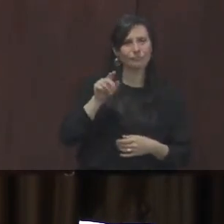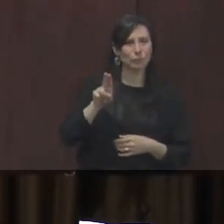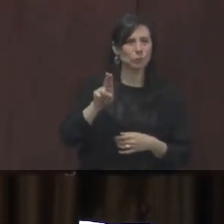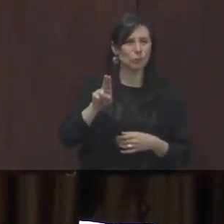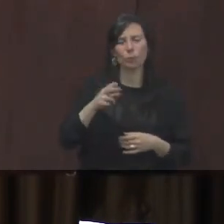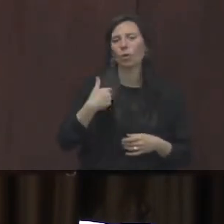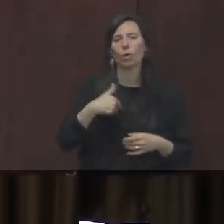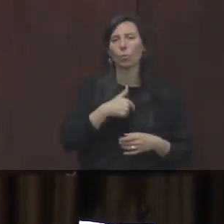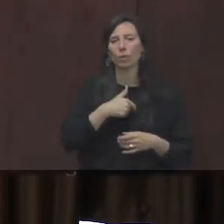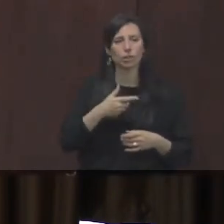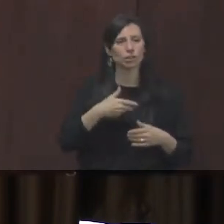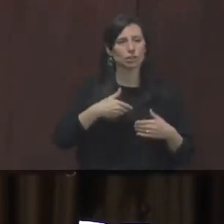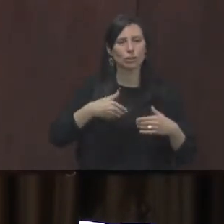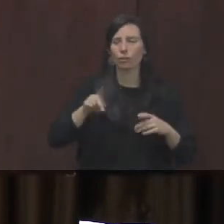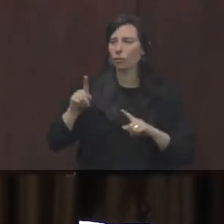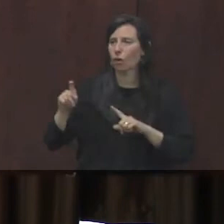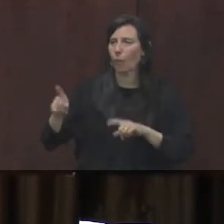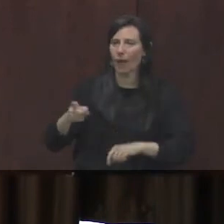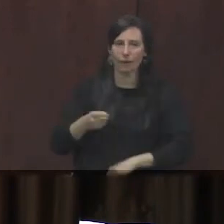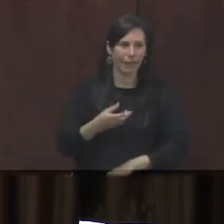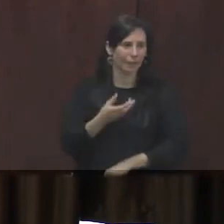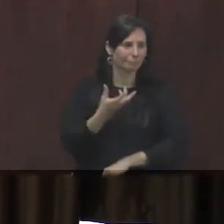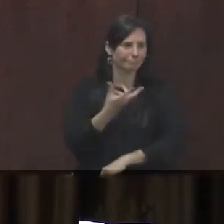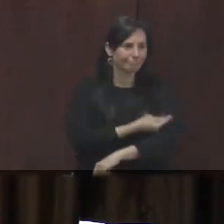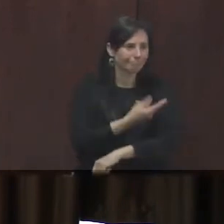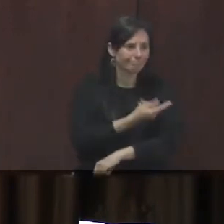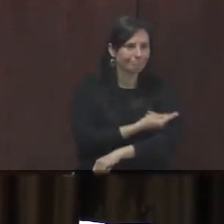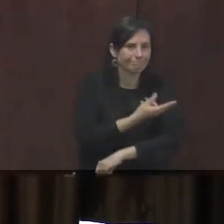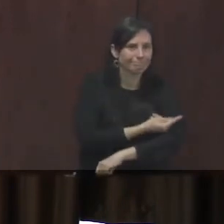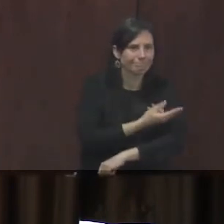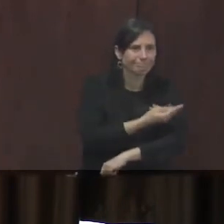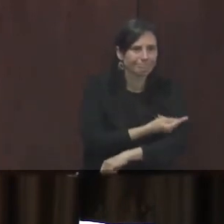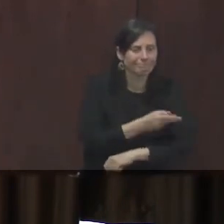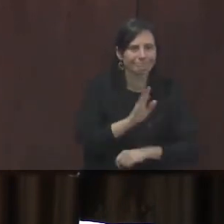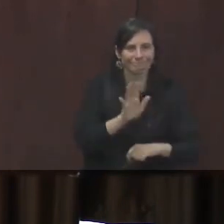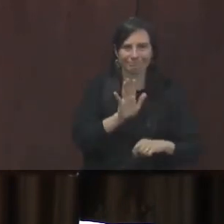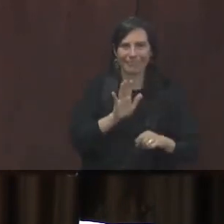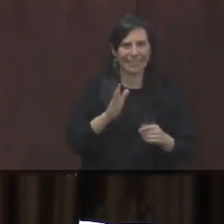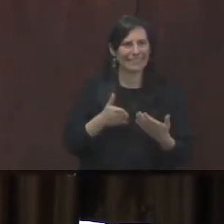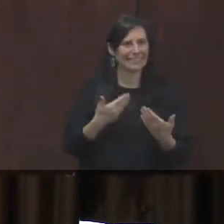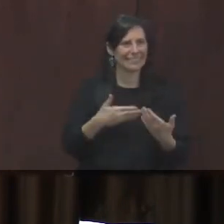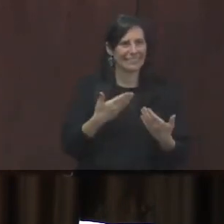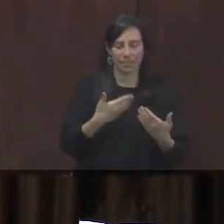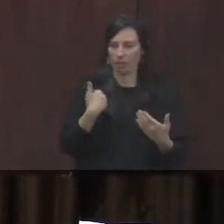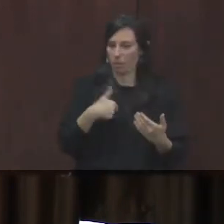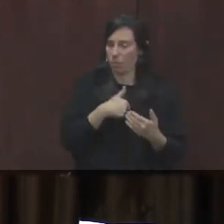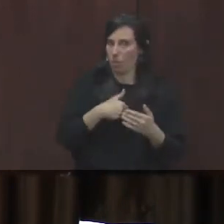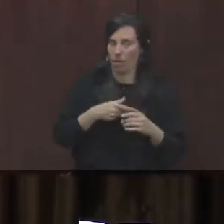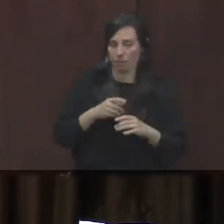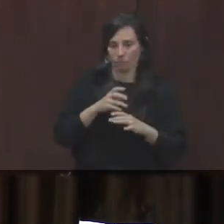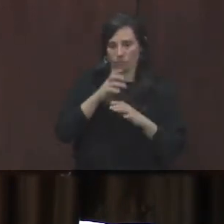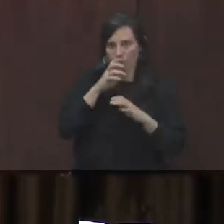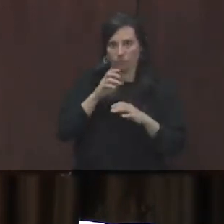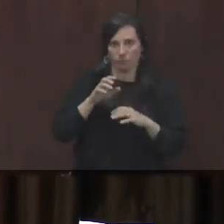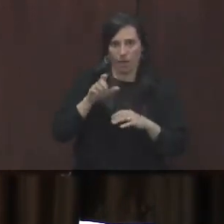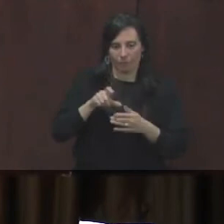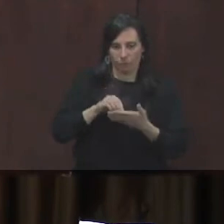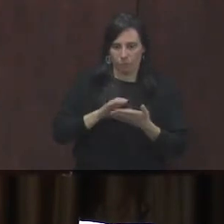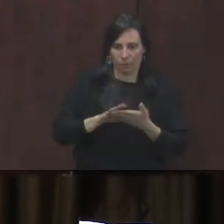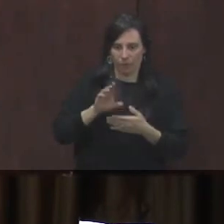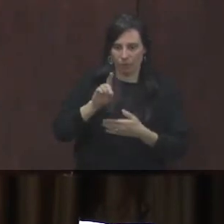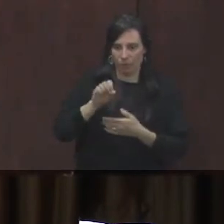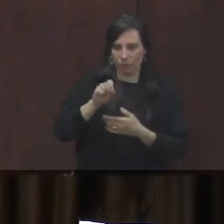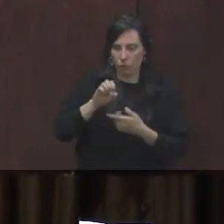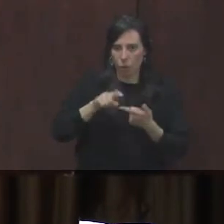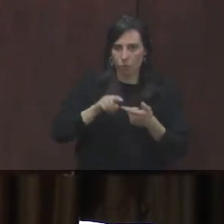simply go out and stick needles in arms and not worry about it. We have to document the dose, make sure we know what lot they got, because we have to be sure if there's any problems with